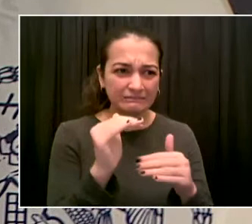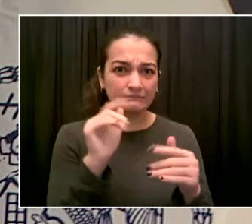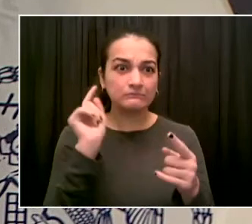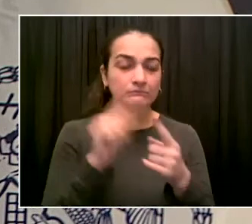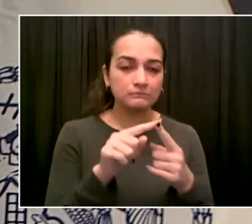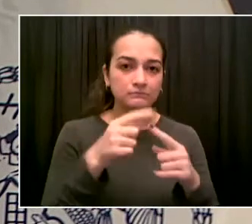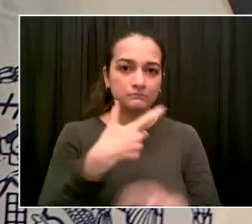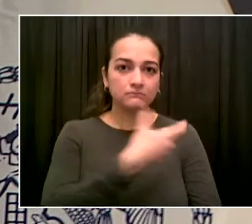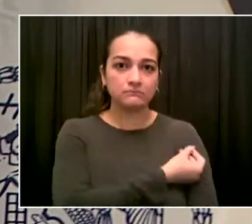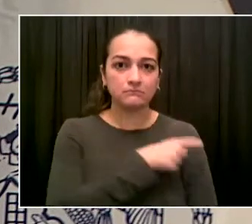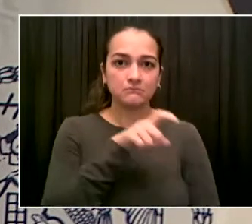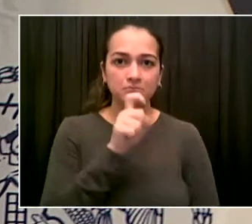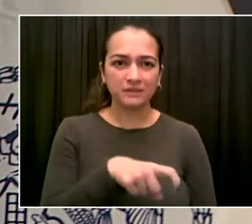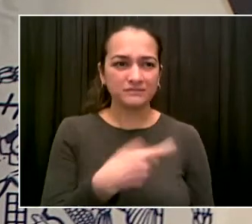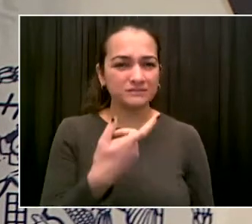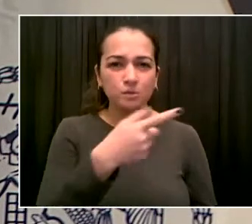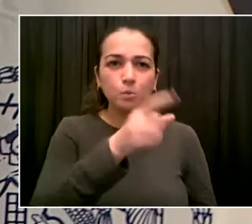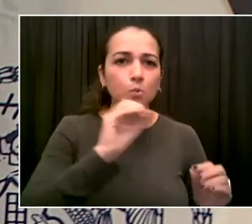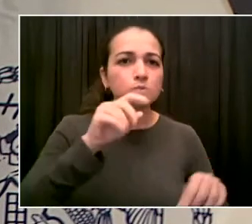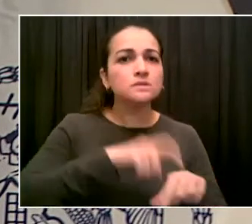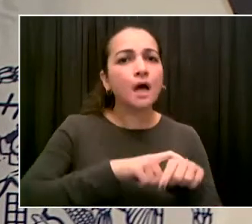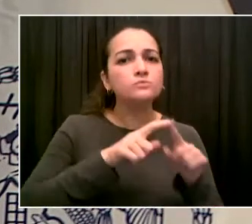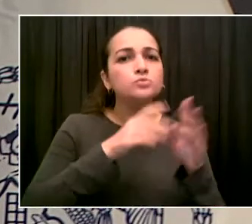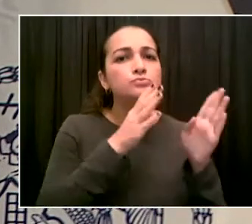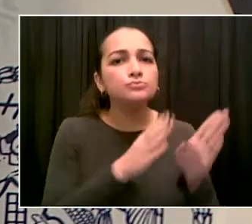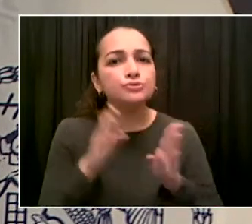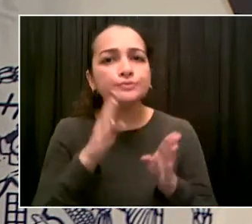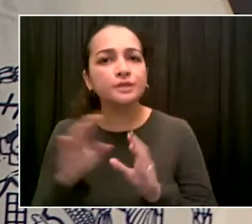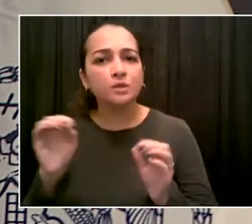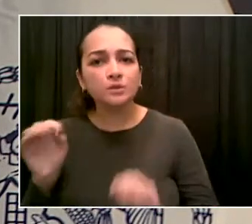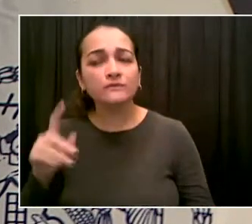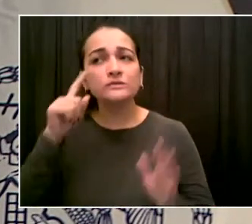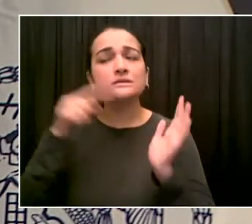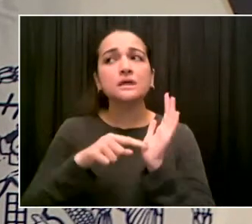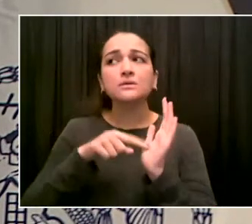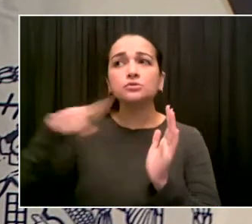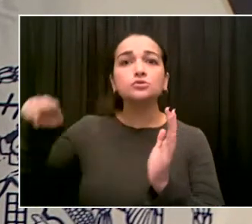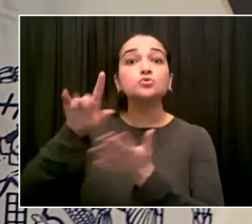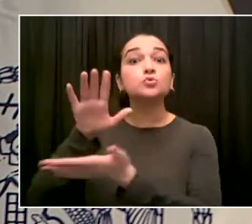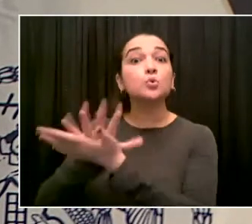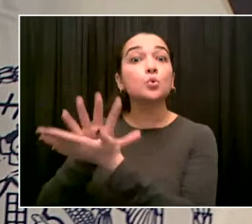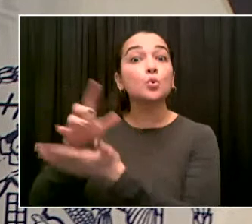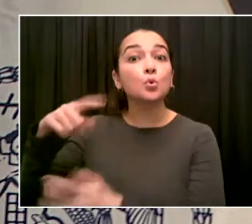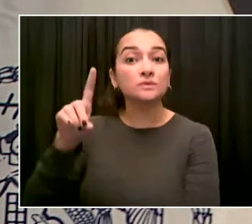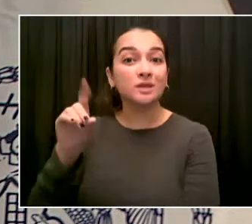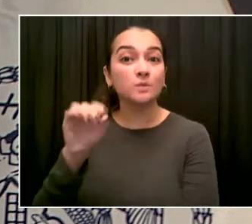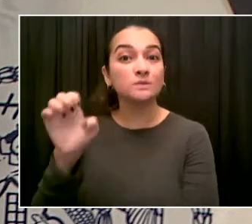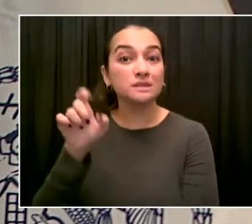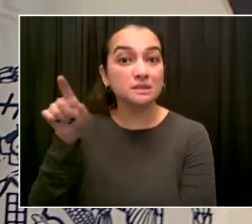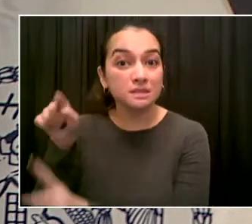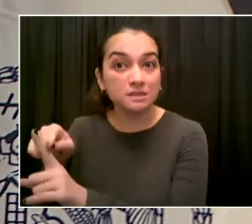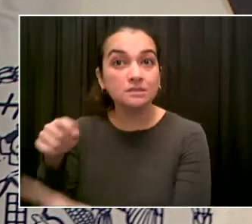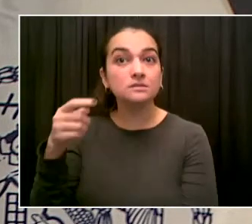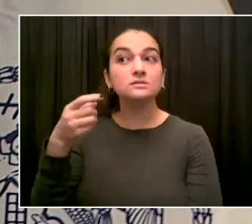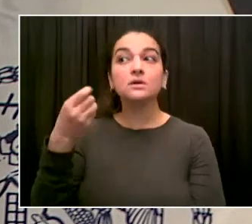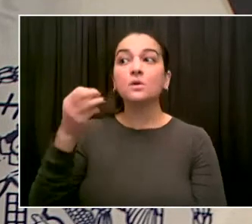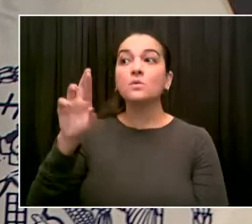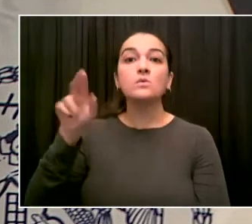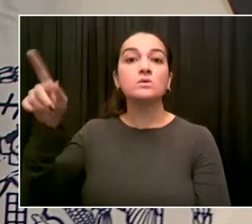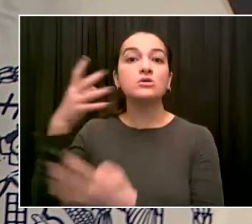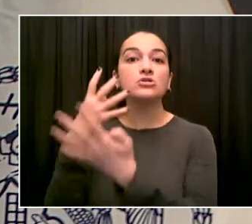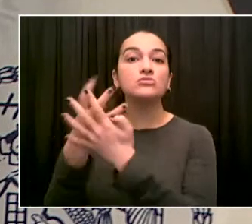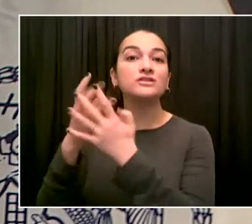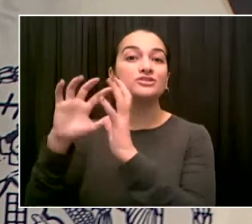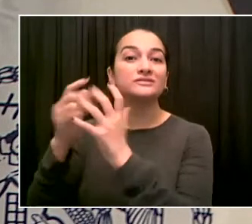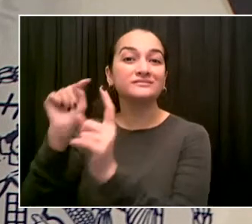instance, DOE and Department of Correction employees have been given. Can you, and maybe Commissioner Nigro as well,